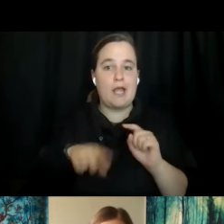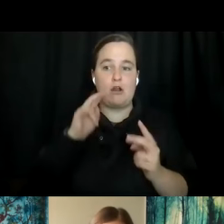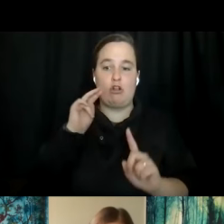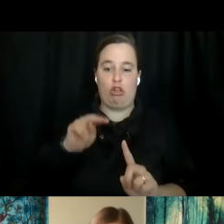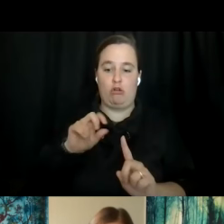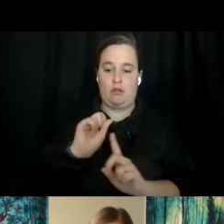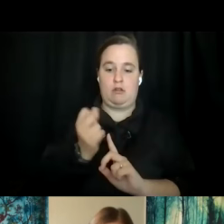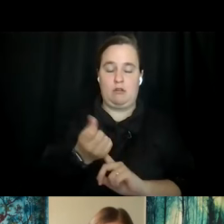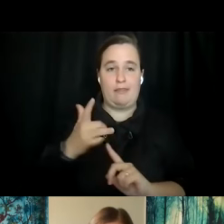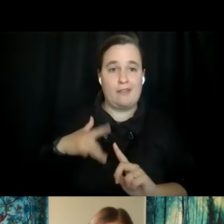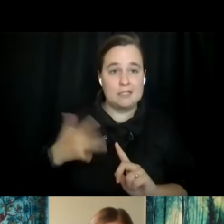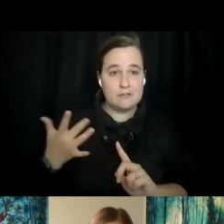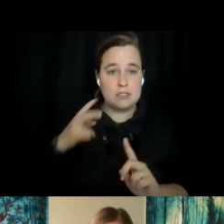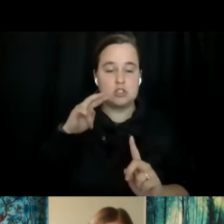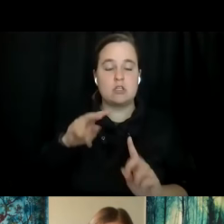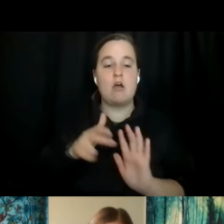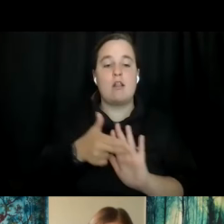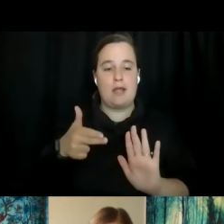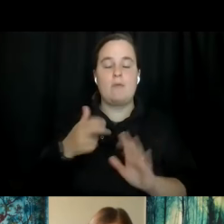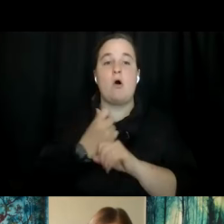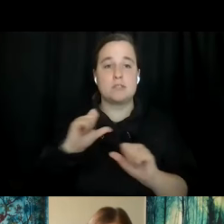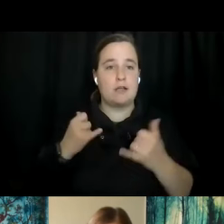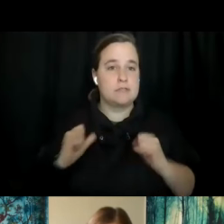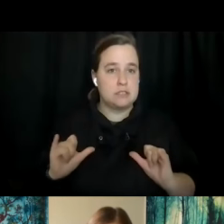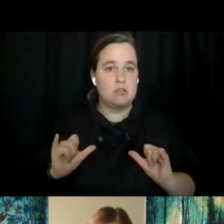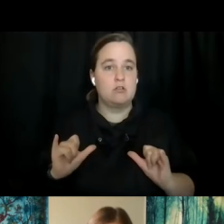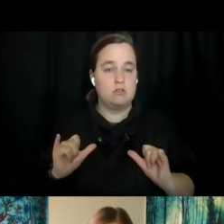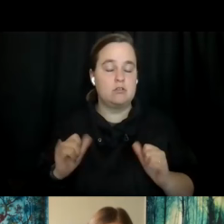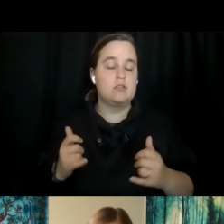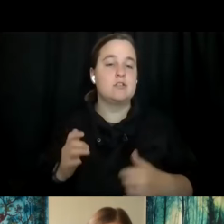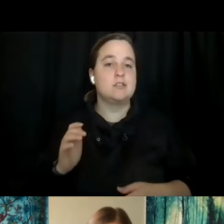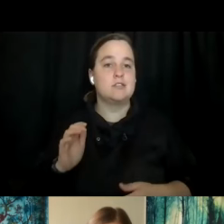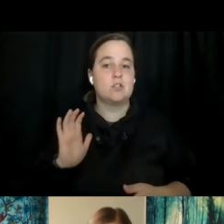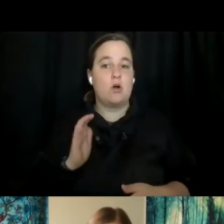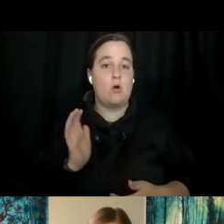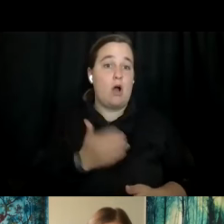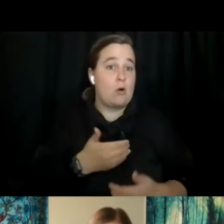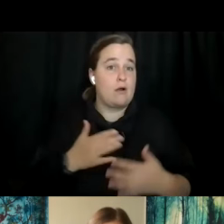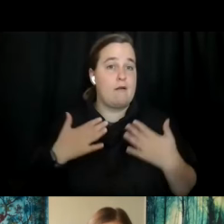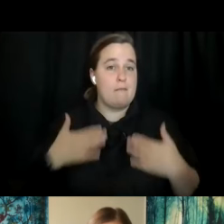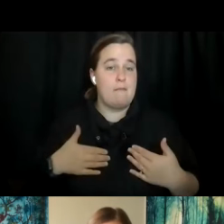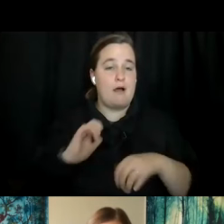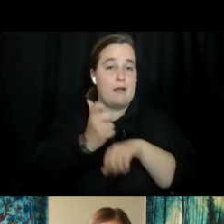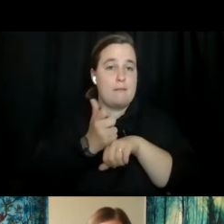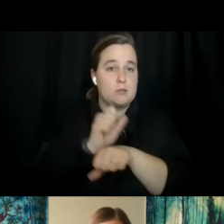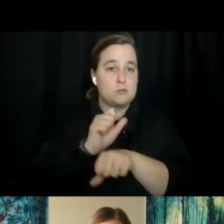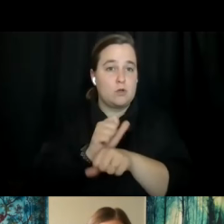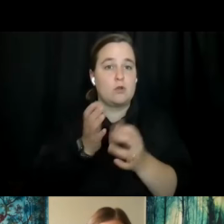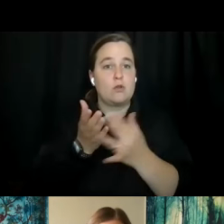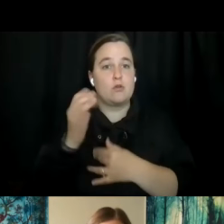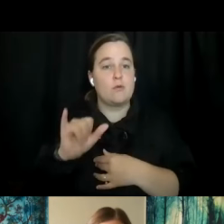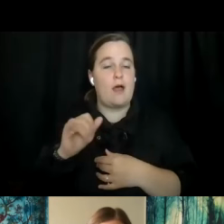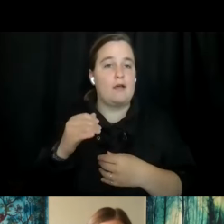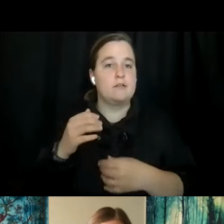and label it as something that is safe. So through body-based work, through that sensory motor piece, then